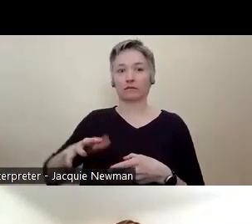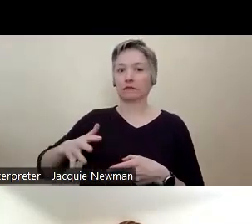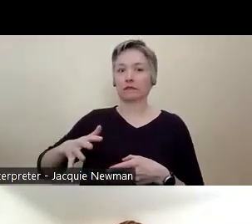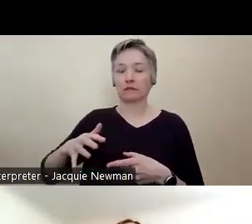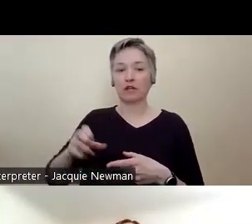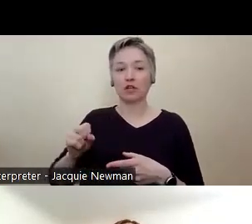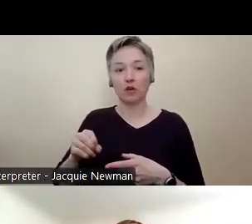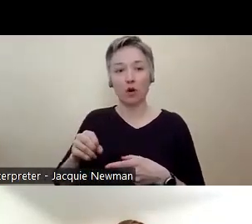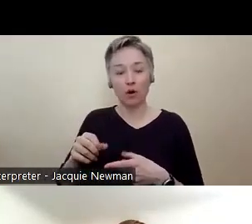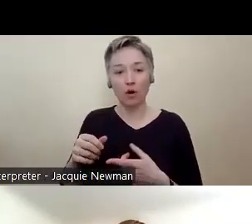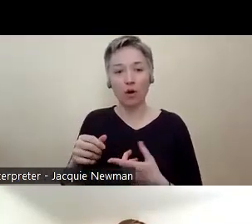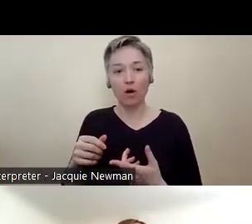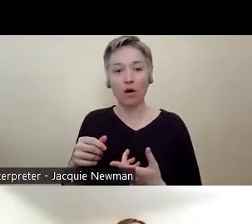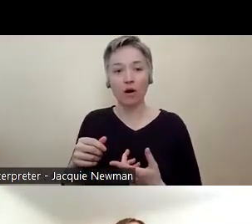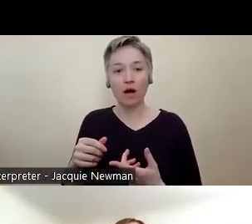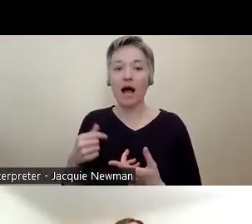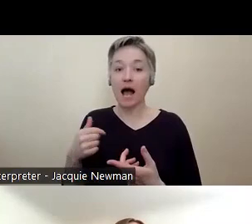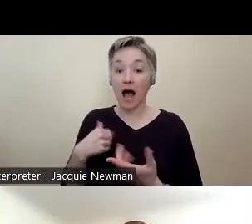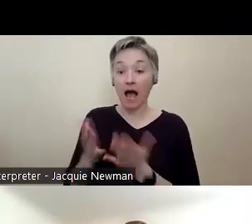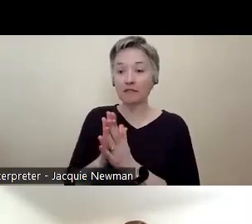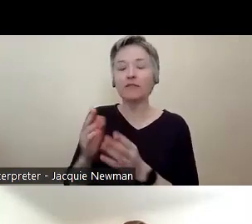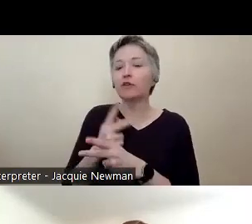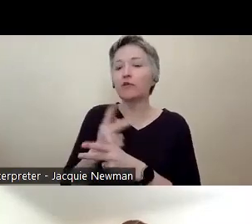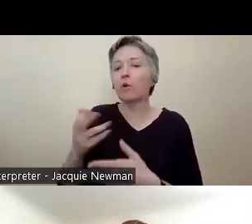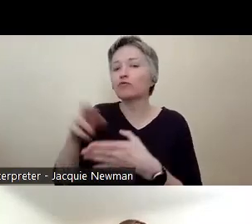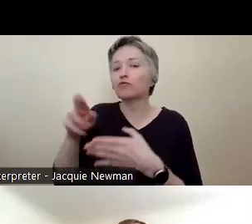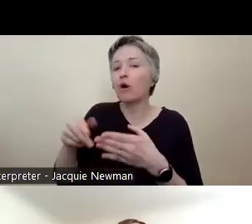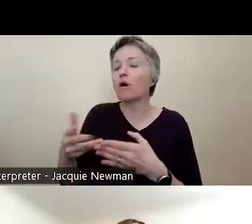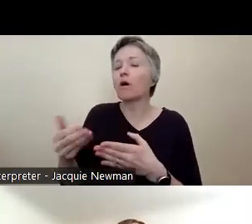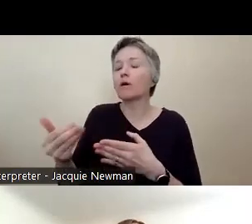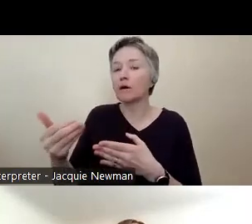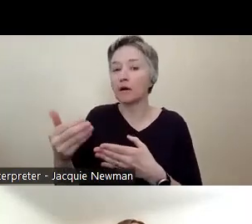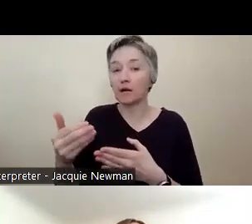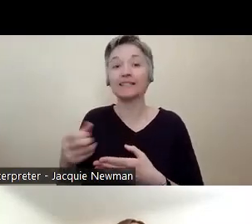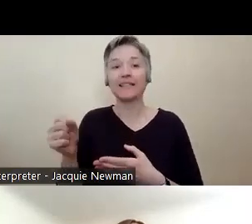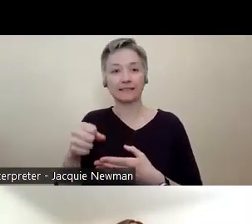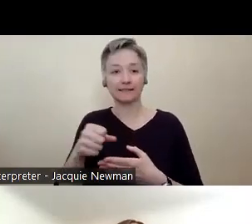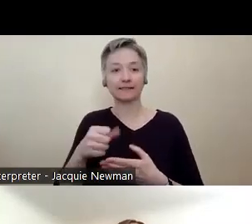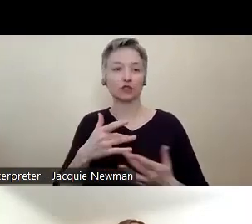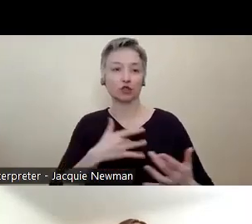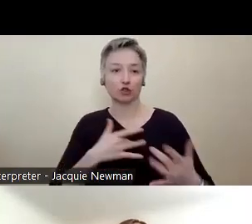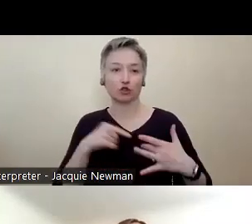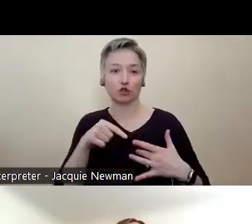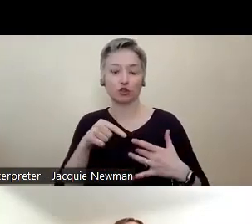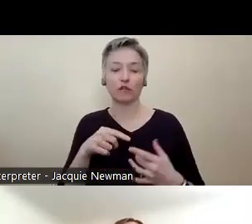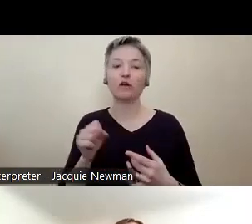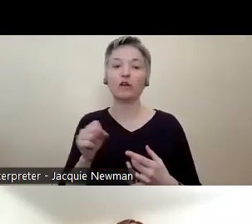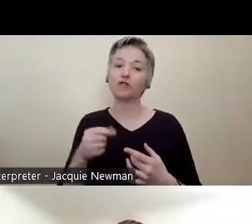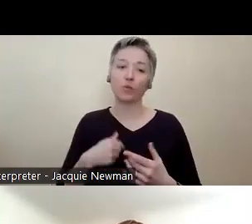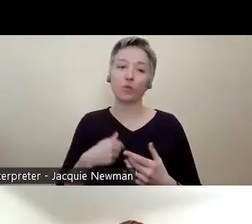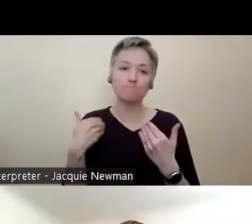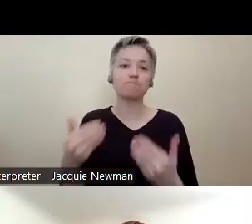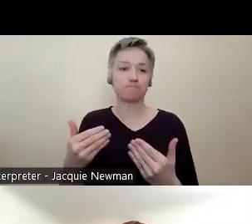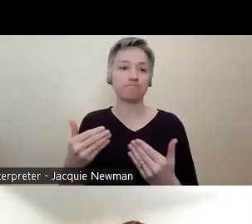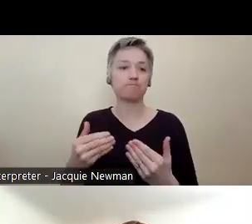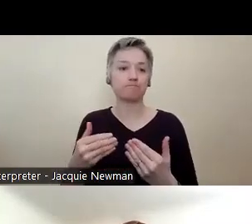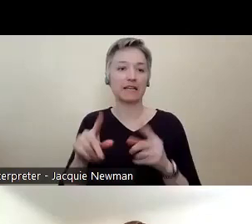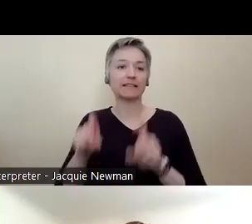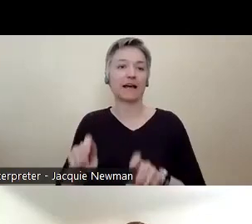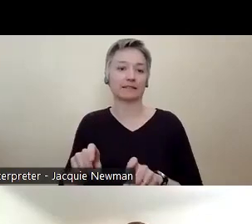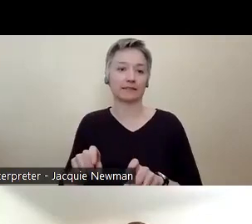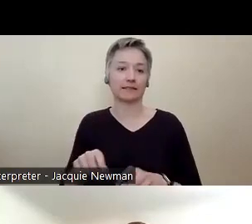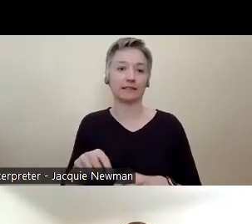out what that was. And indeed, it was very, very concerning. So we ultimately pursued testing. But again, it's very helpful to